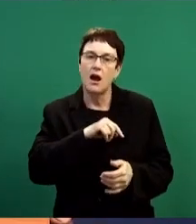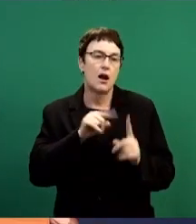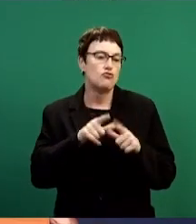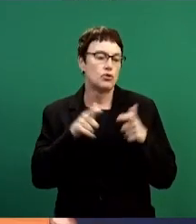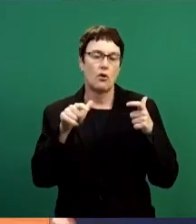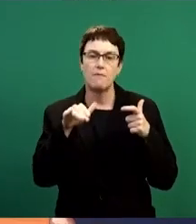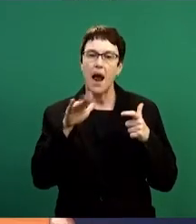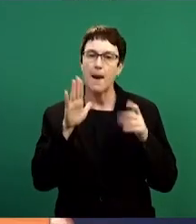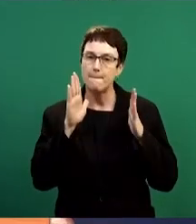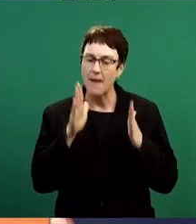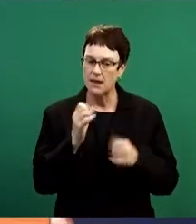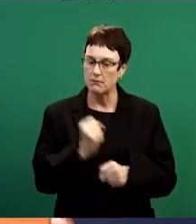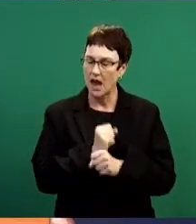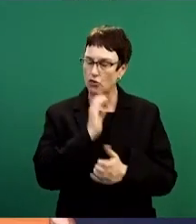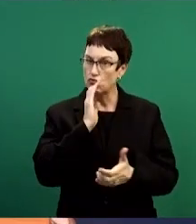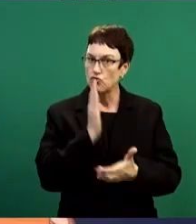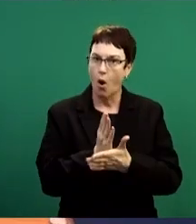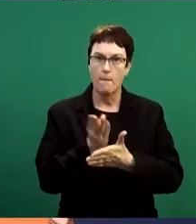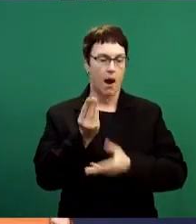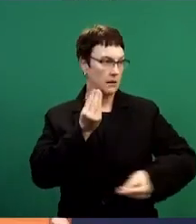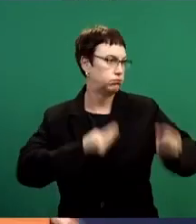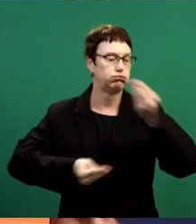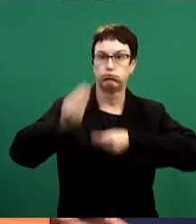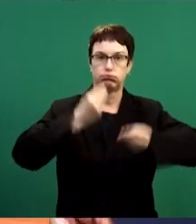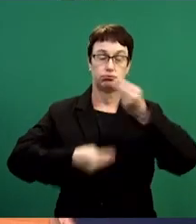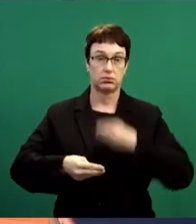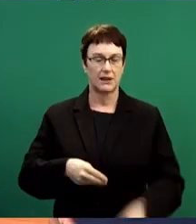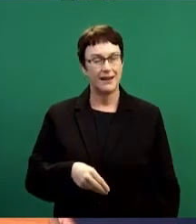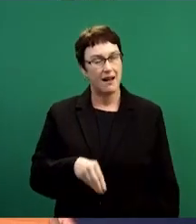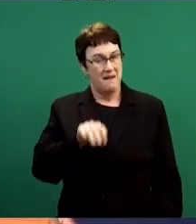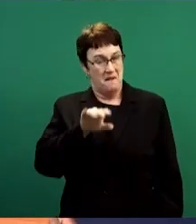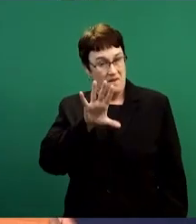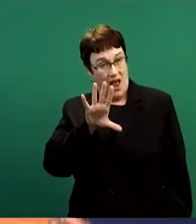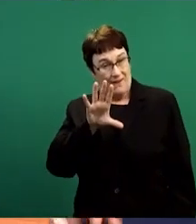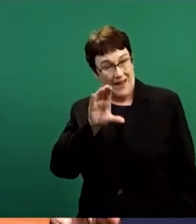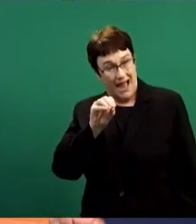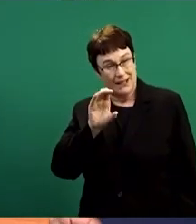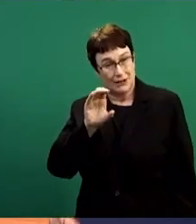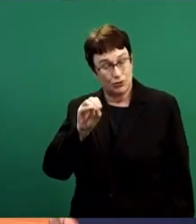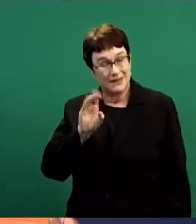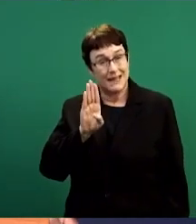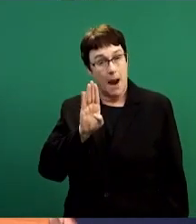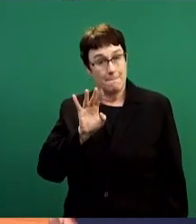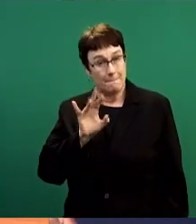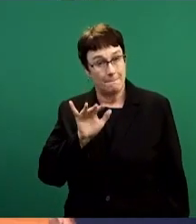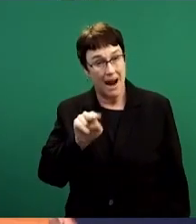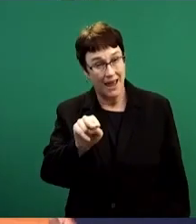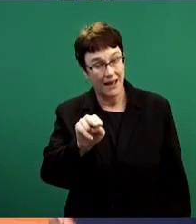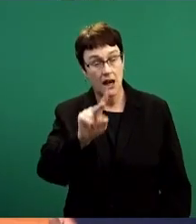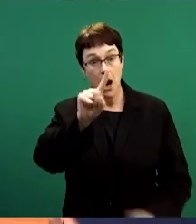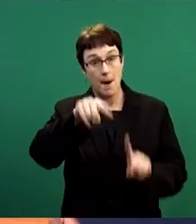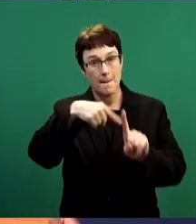liquidity. And at 500 billion rands, and a repo rate